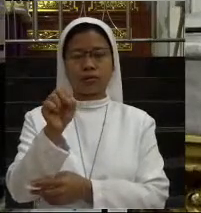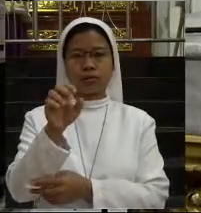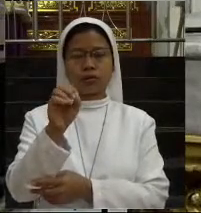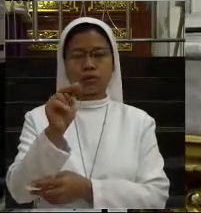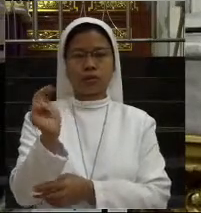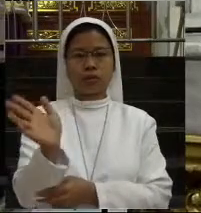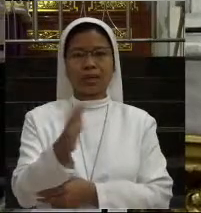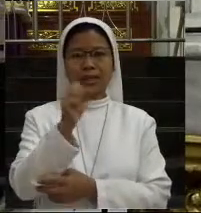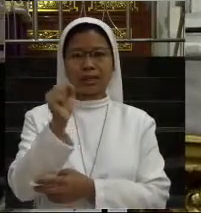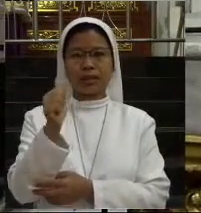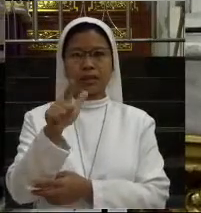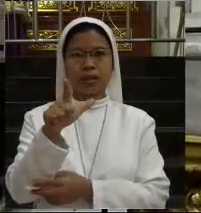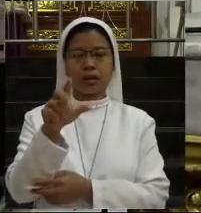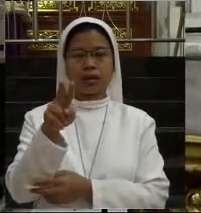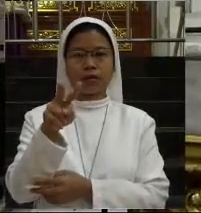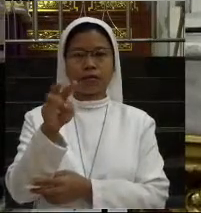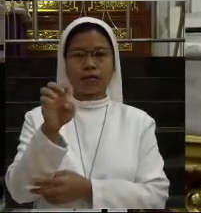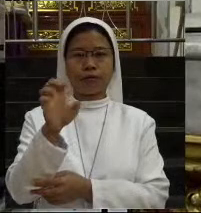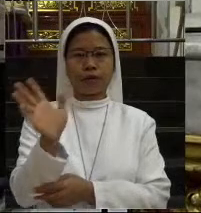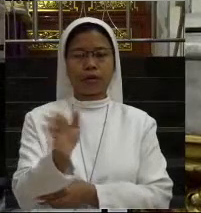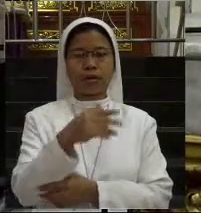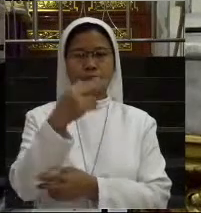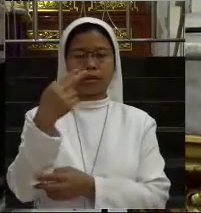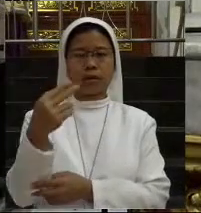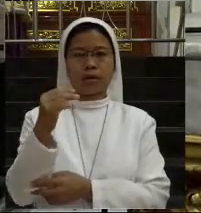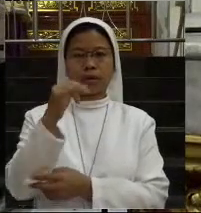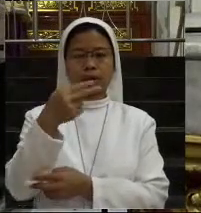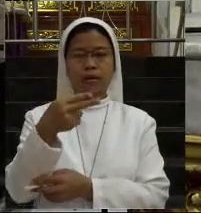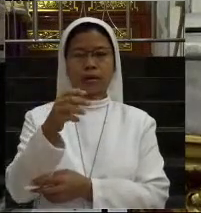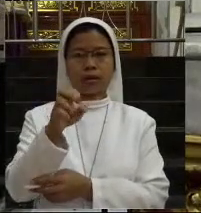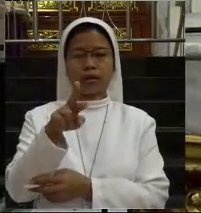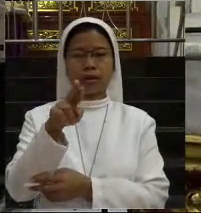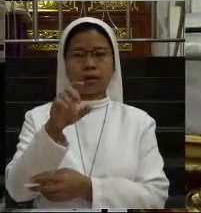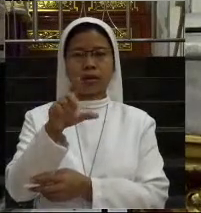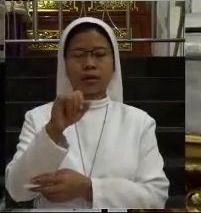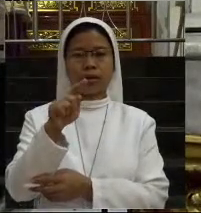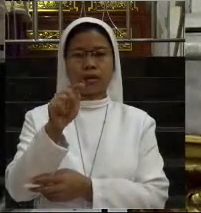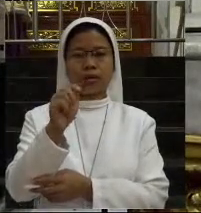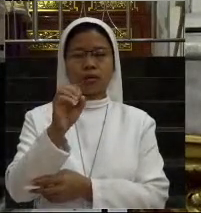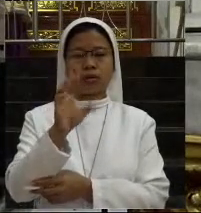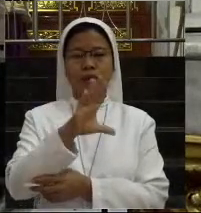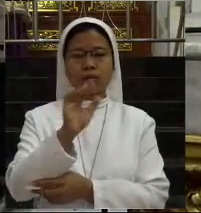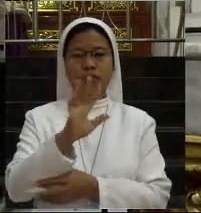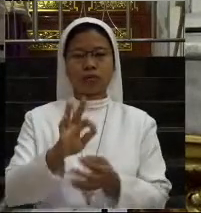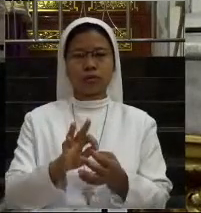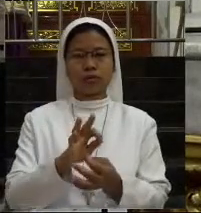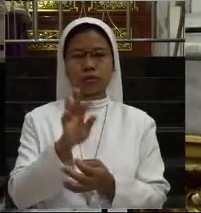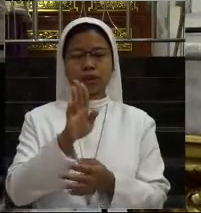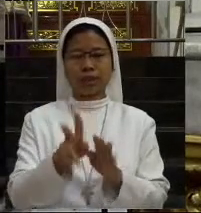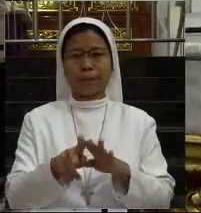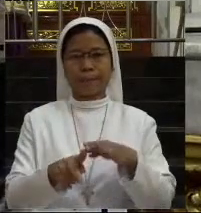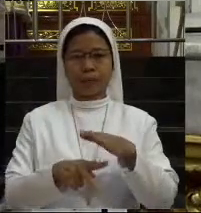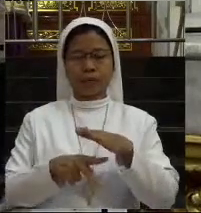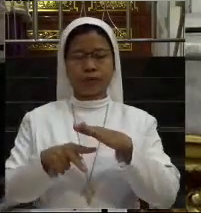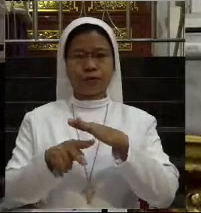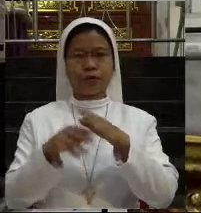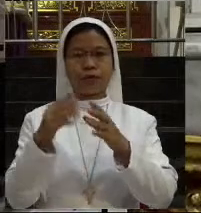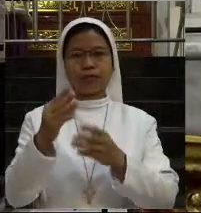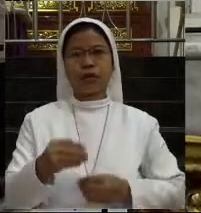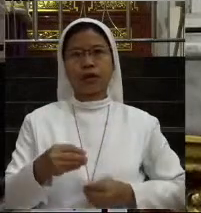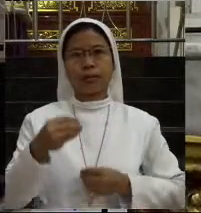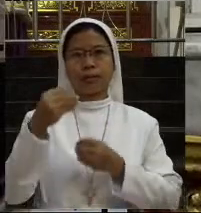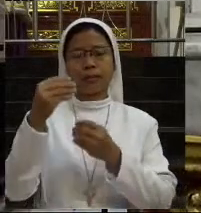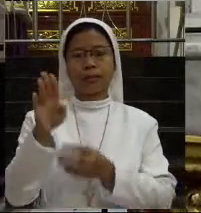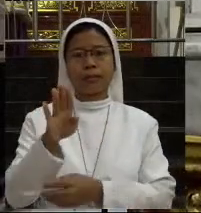Salve, Gervasio, Carlito, and all souls in purgatory, offered